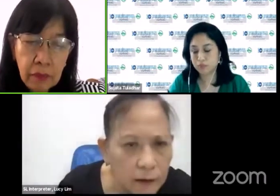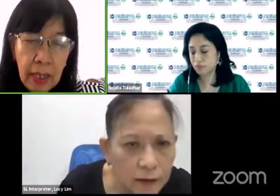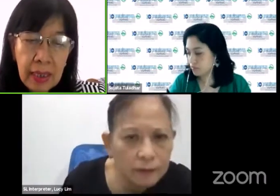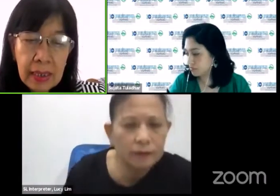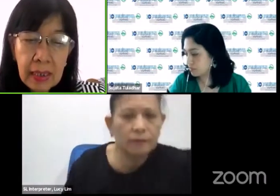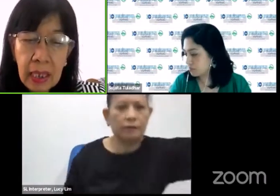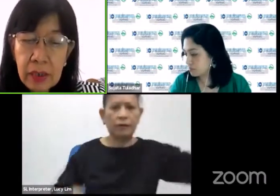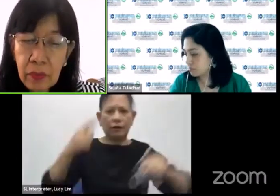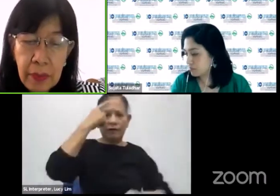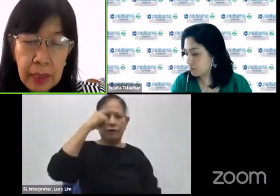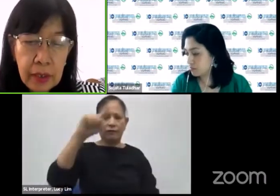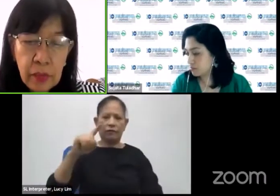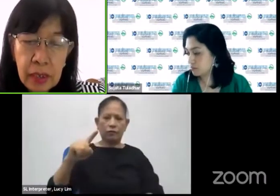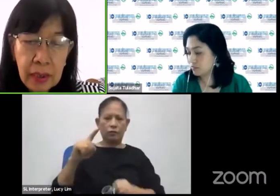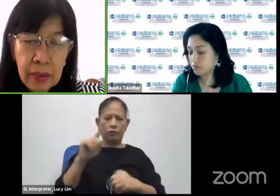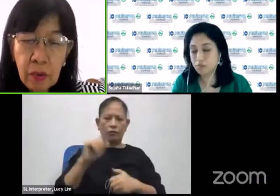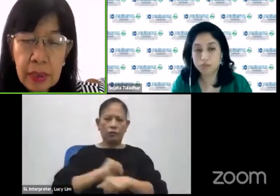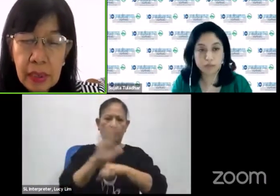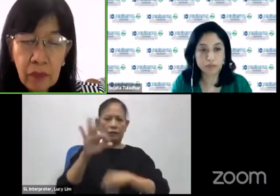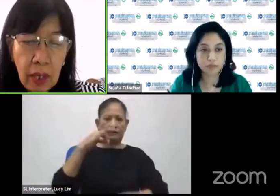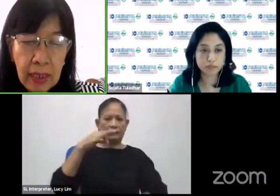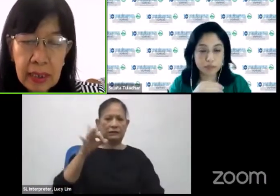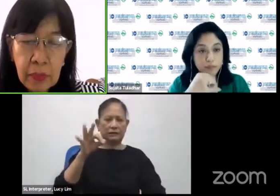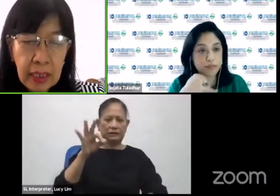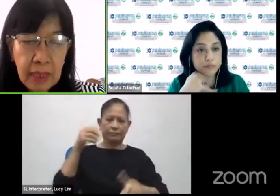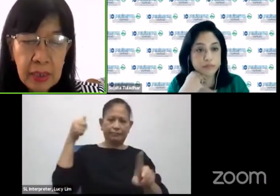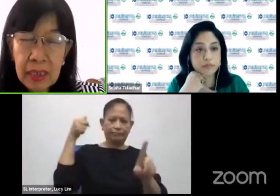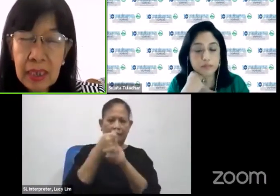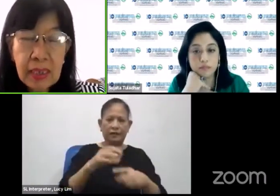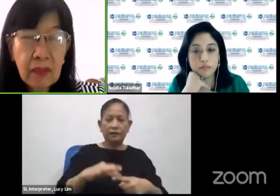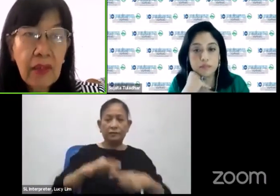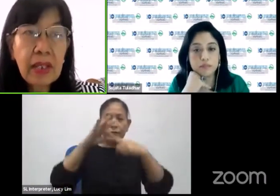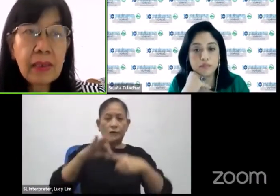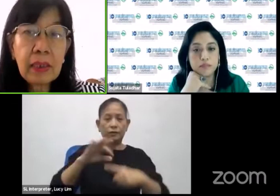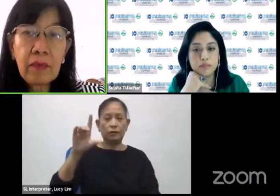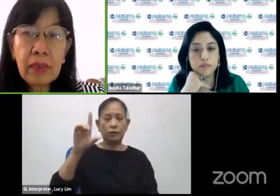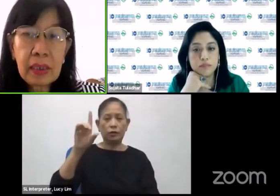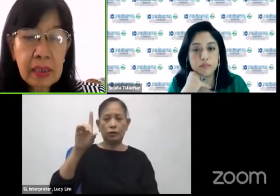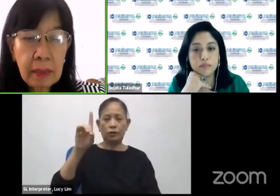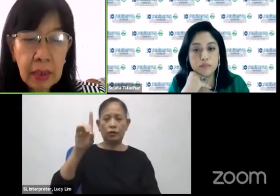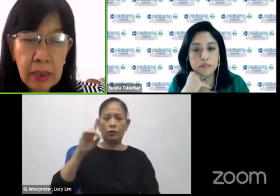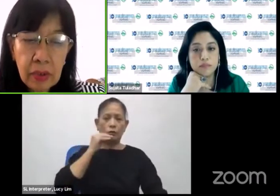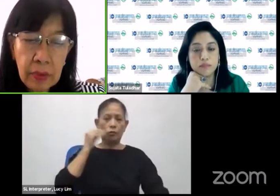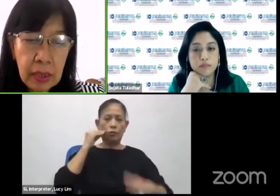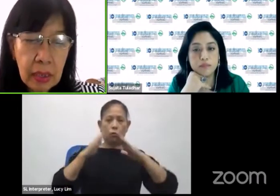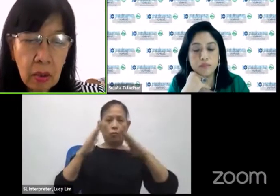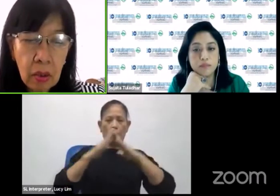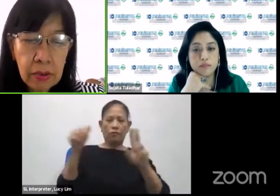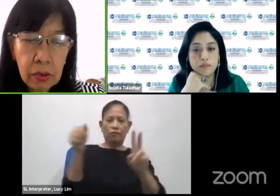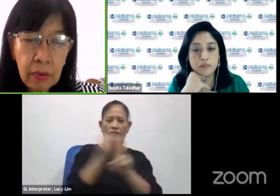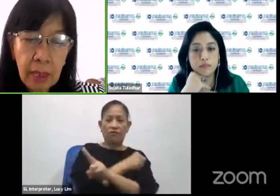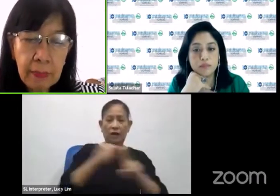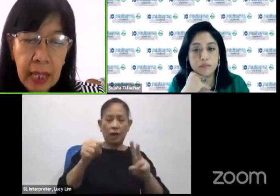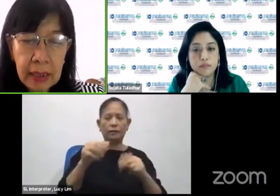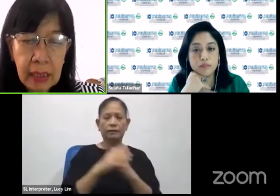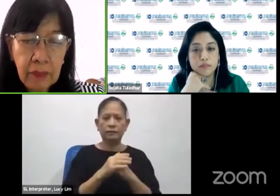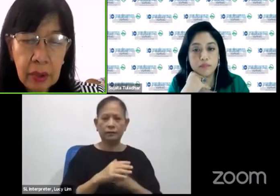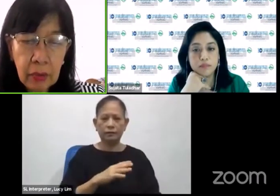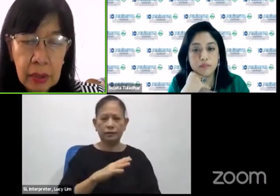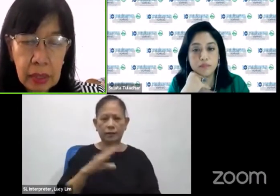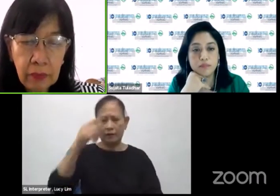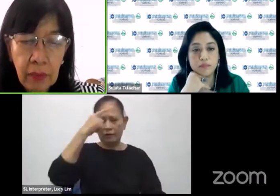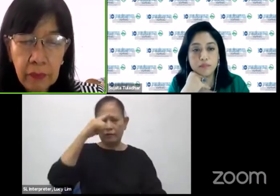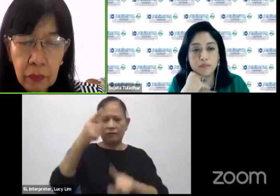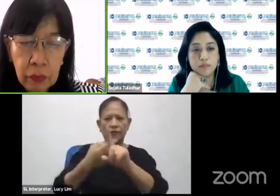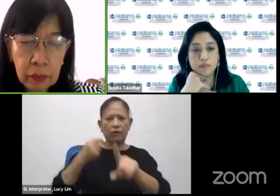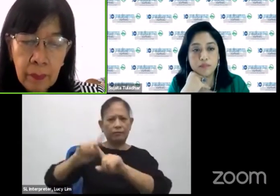coronavirus, violence against women, especially domestic violence, becomes intensified. Even in some countries, calls to helplines have